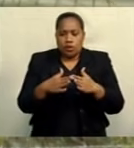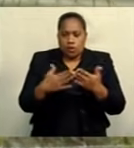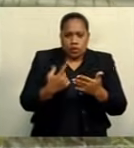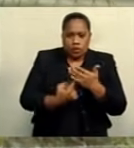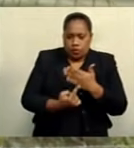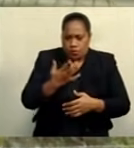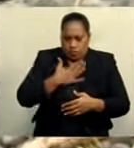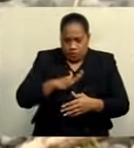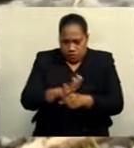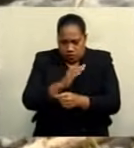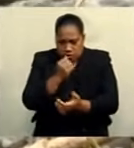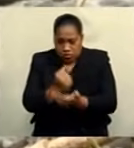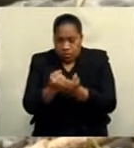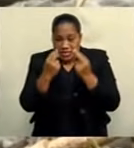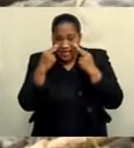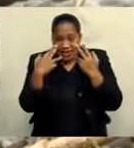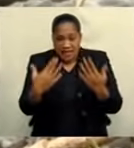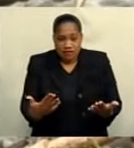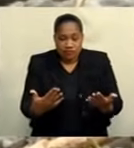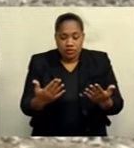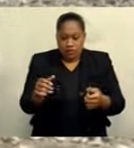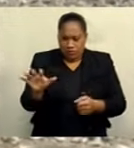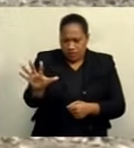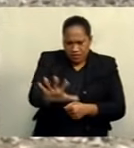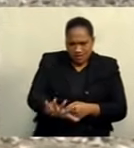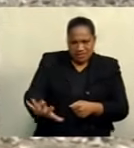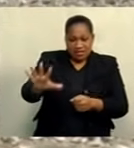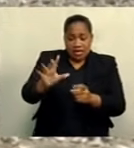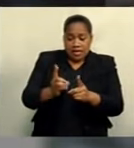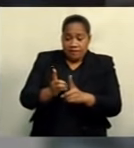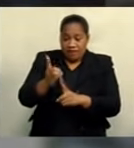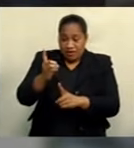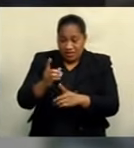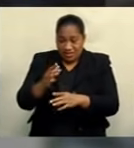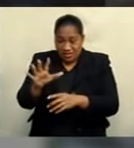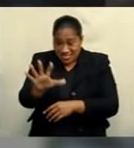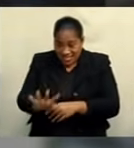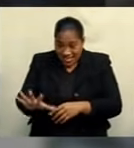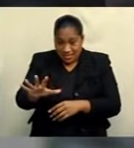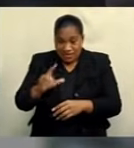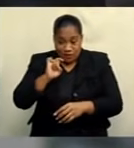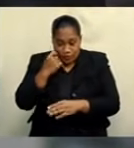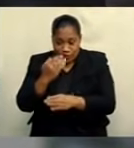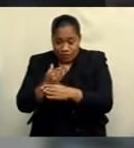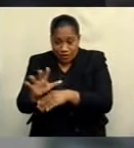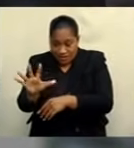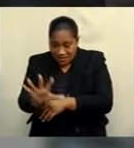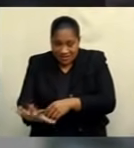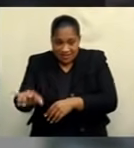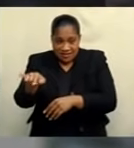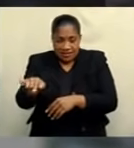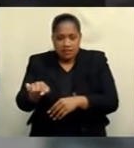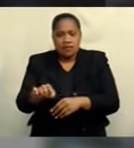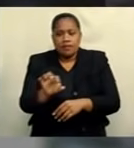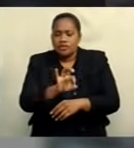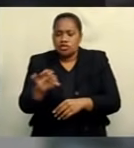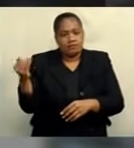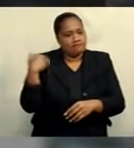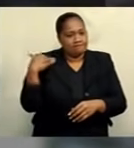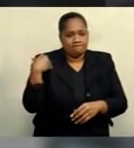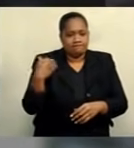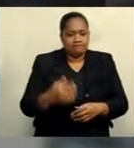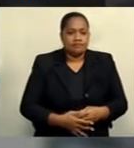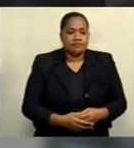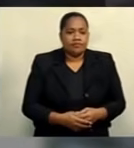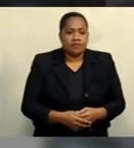historic heritage of a proposed development site is not affected. The Department of Environment remains the sole